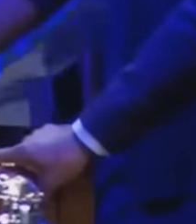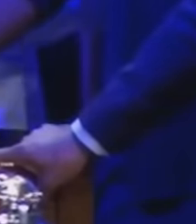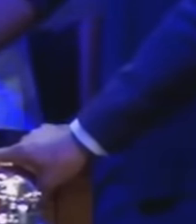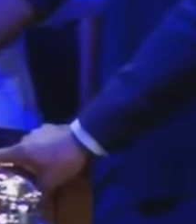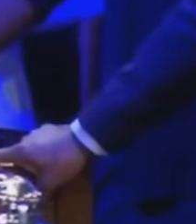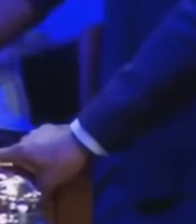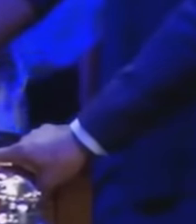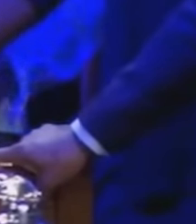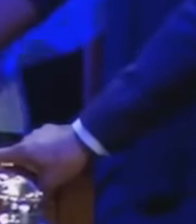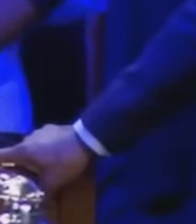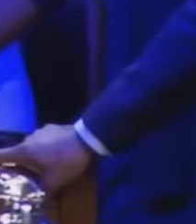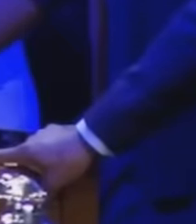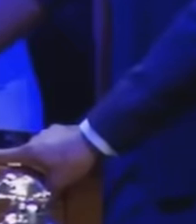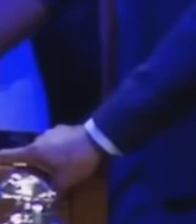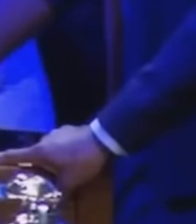I'm defensive.